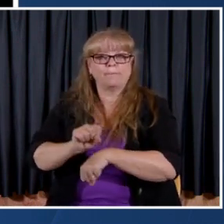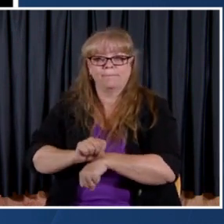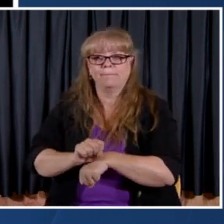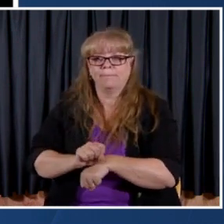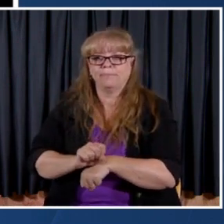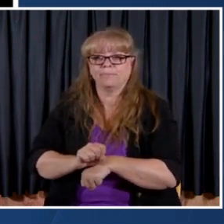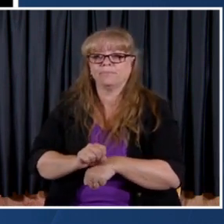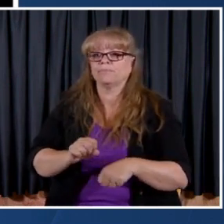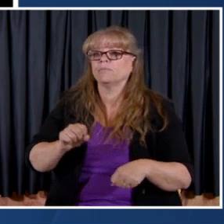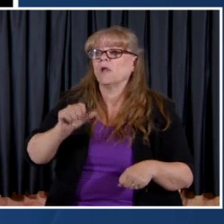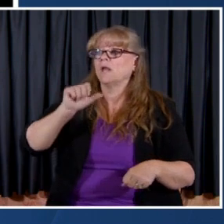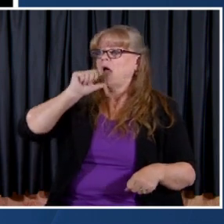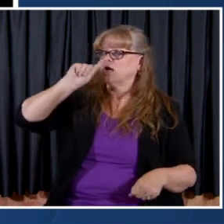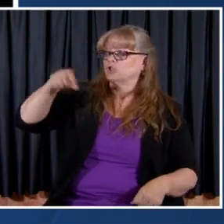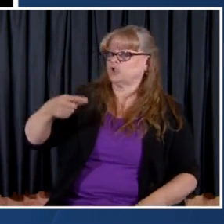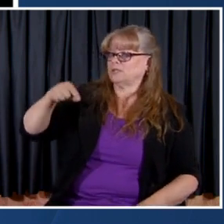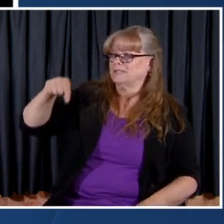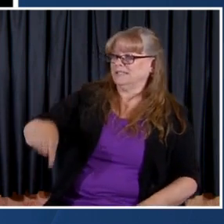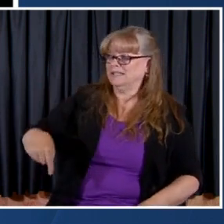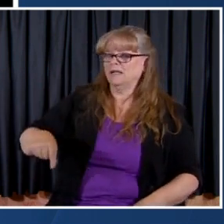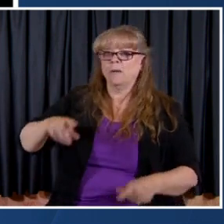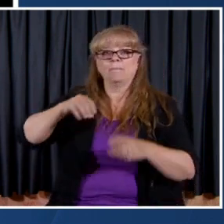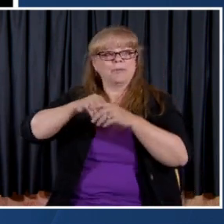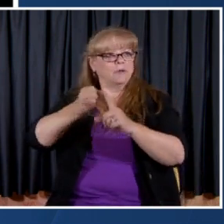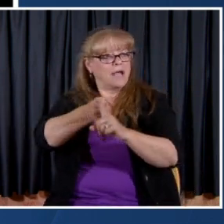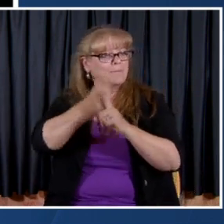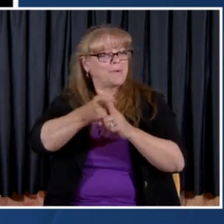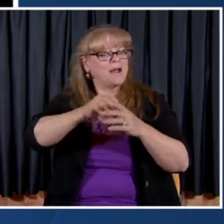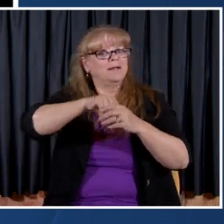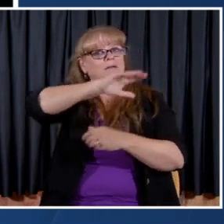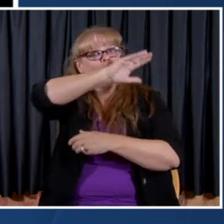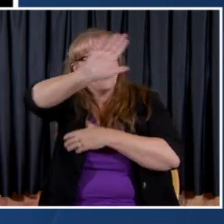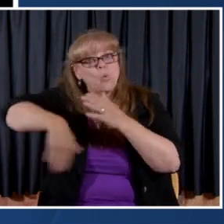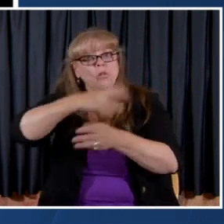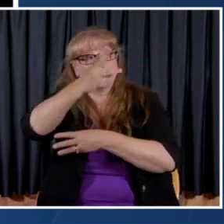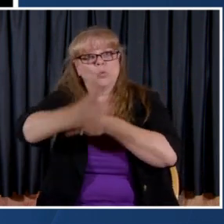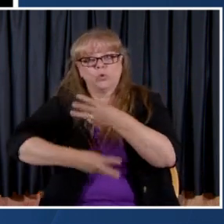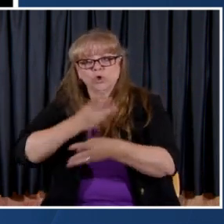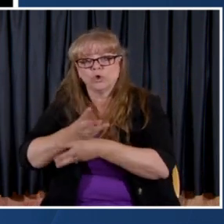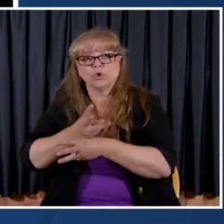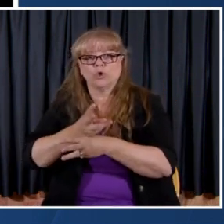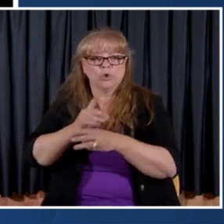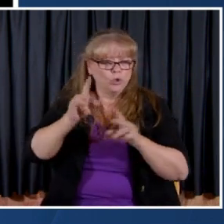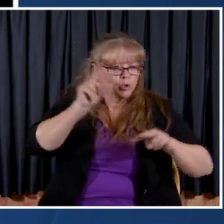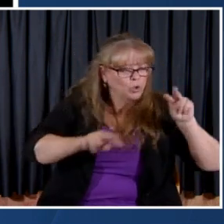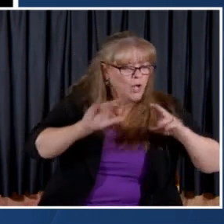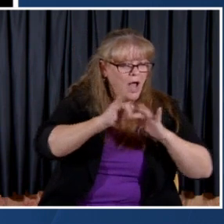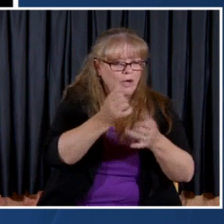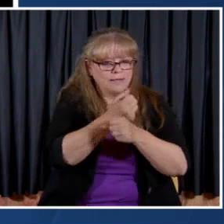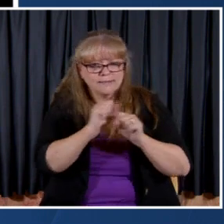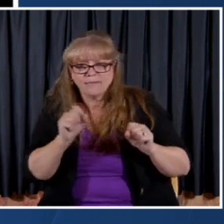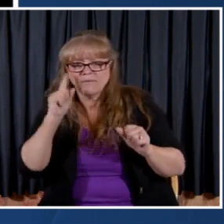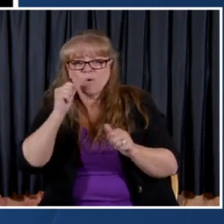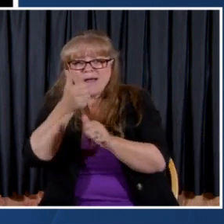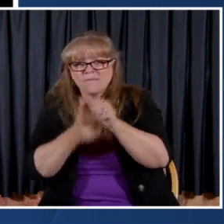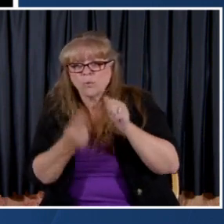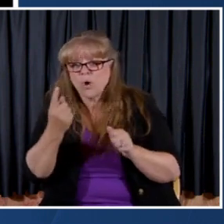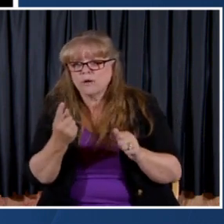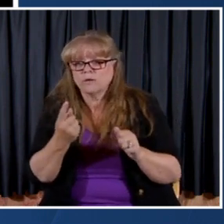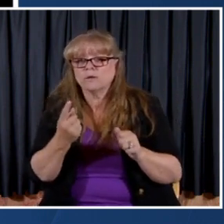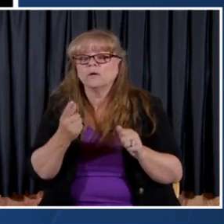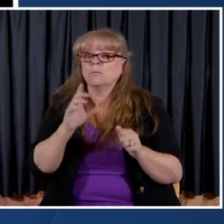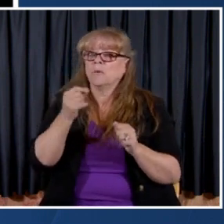sustainable way, in a safe way as possible. And we're very excited to work with our partners in the Denver metro area